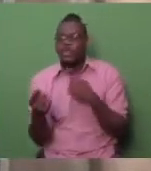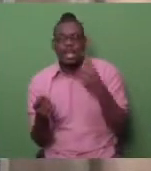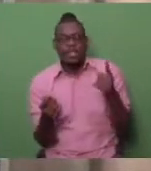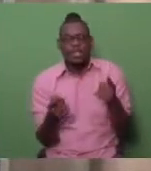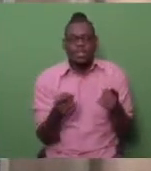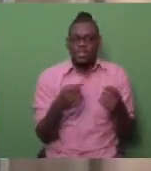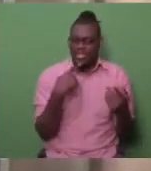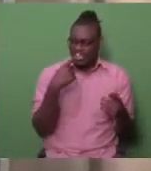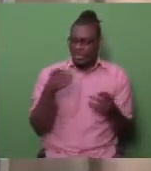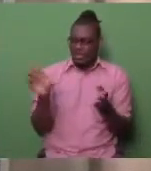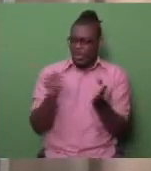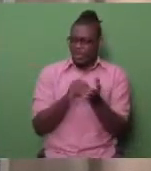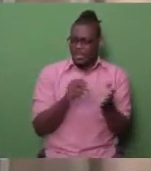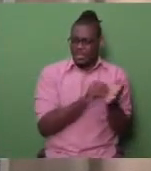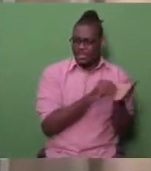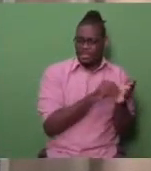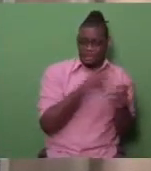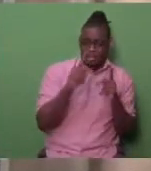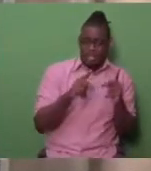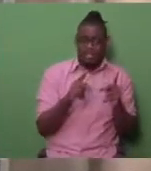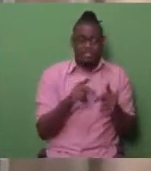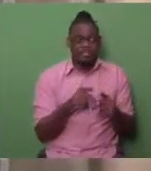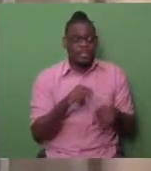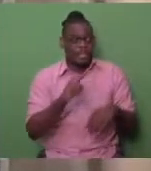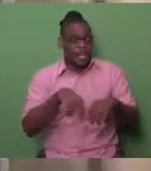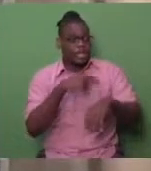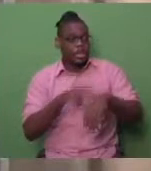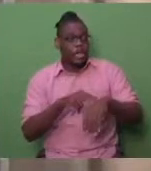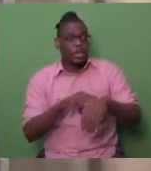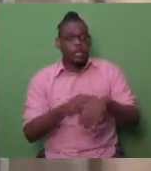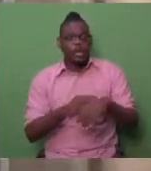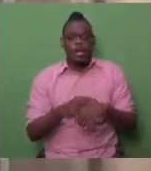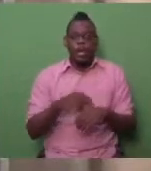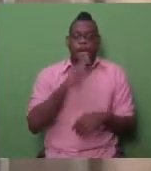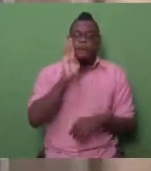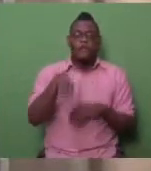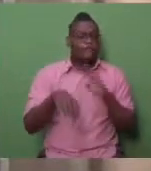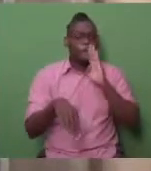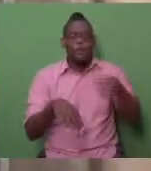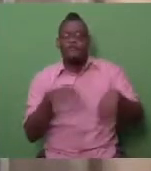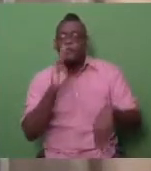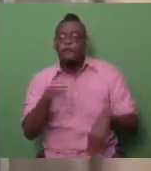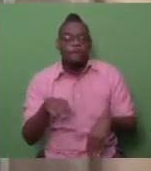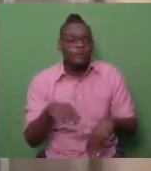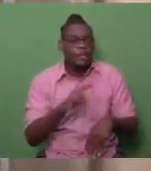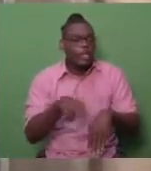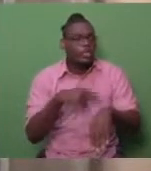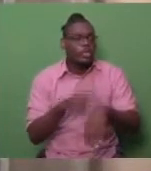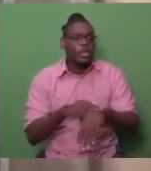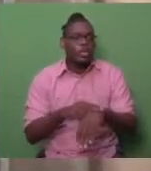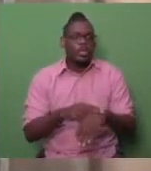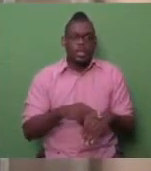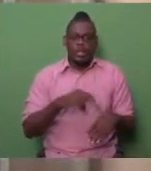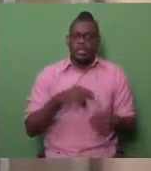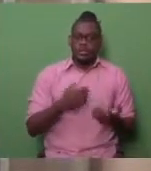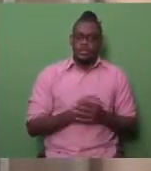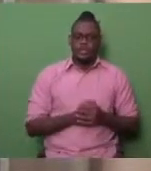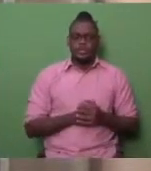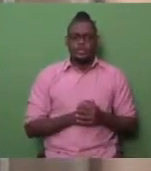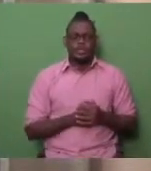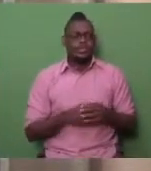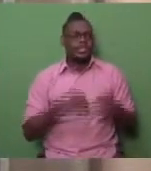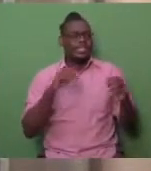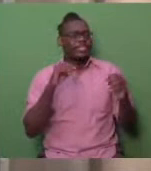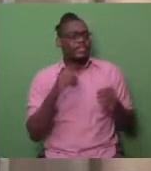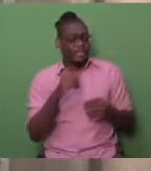to berate and blame the population. Meanwhile, It's the Prime Minister who always had to